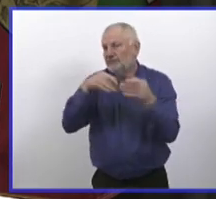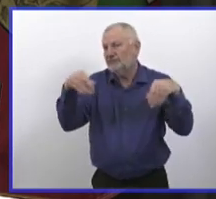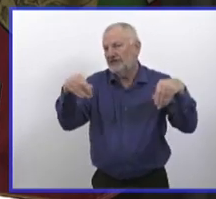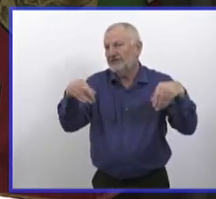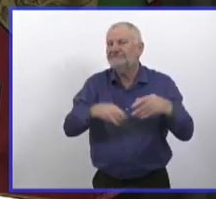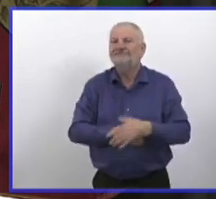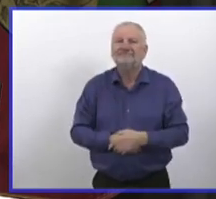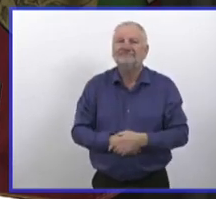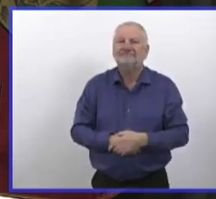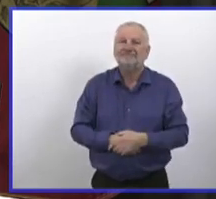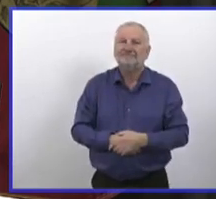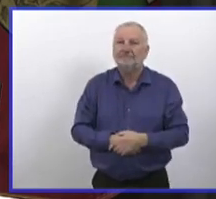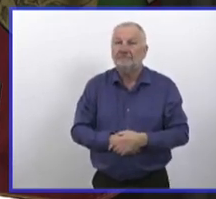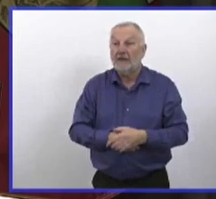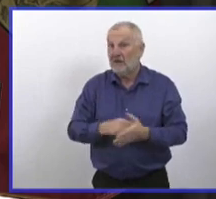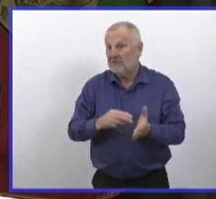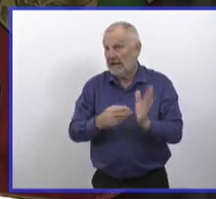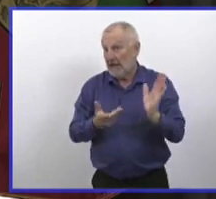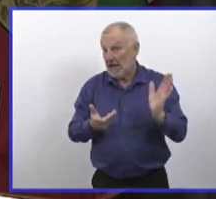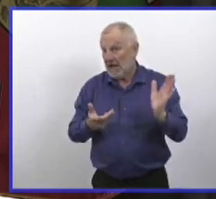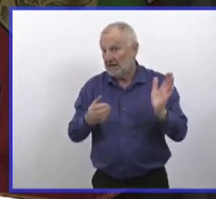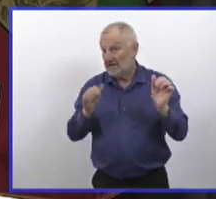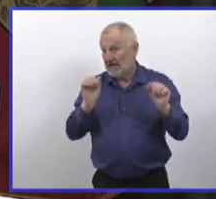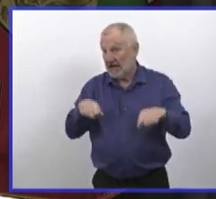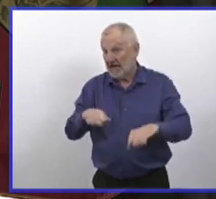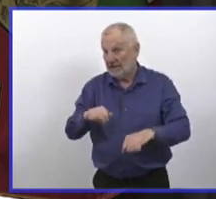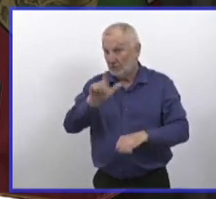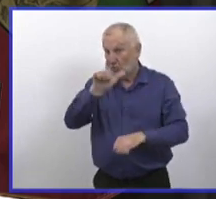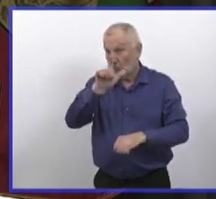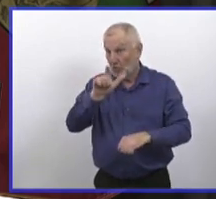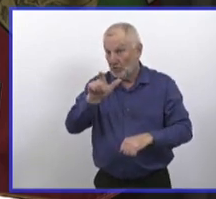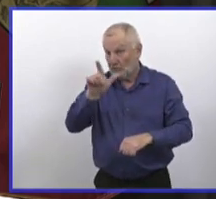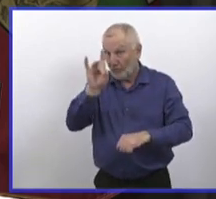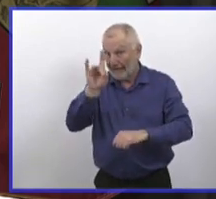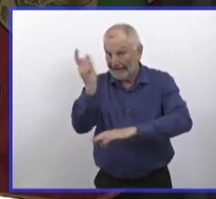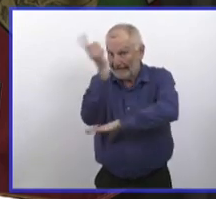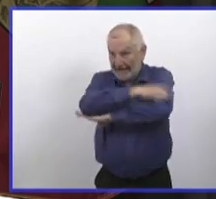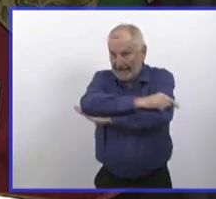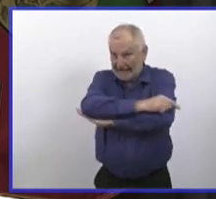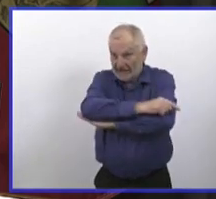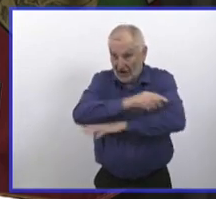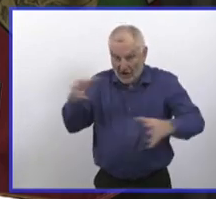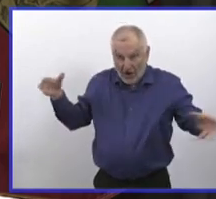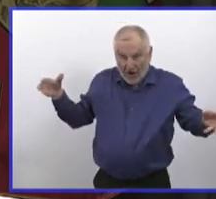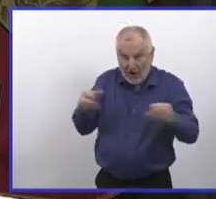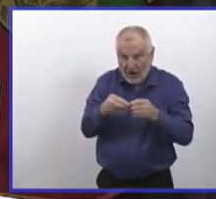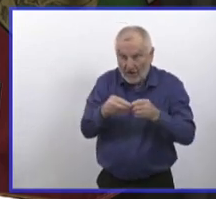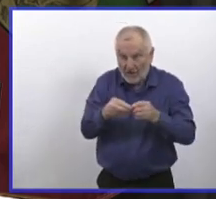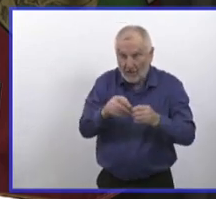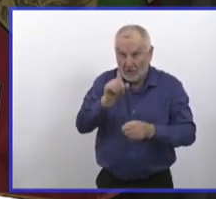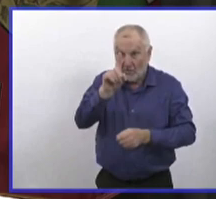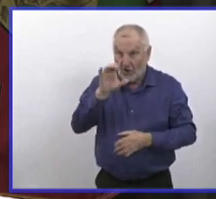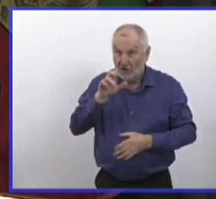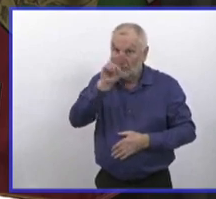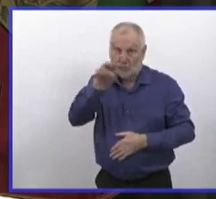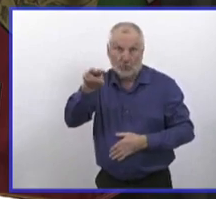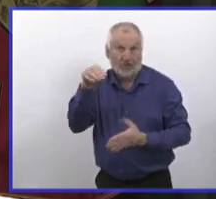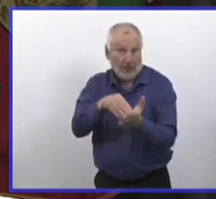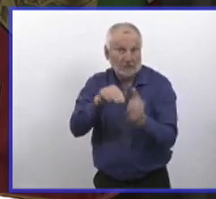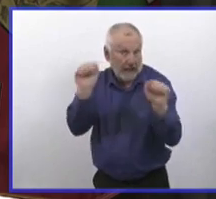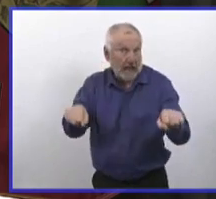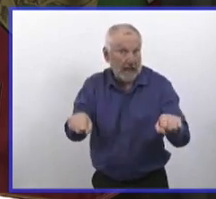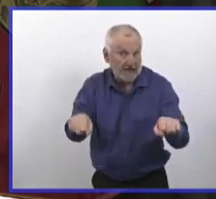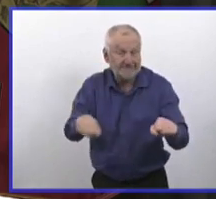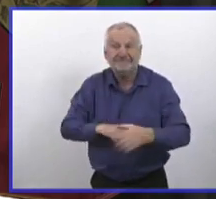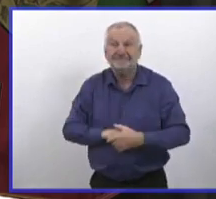period. Now, of course, there are more doses than that coming into the province over that time that our First Nation partners use to administer vaccine